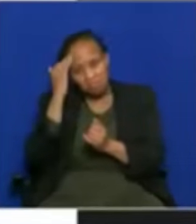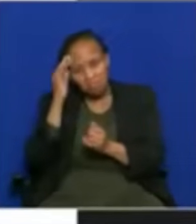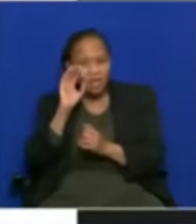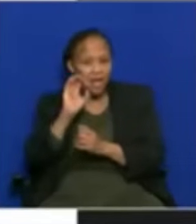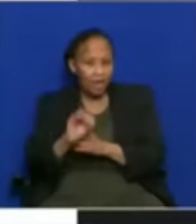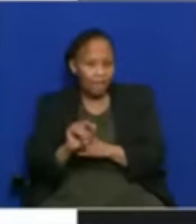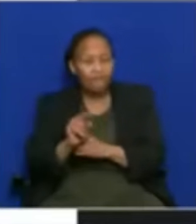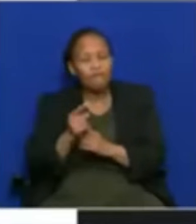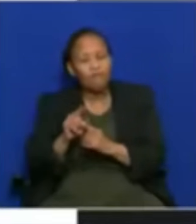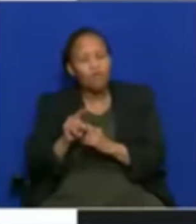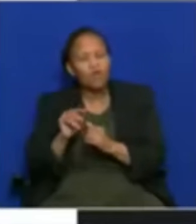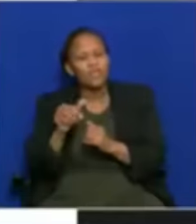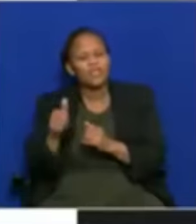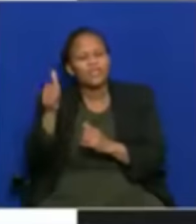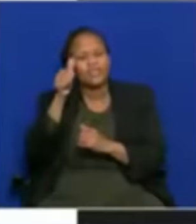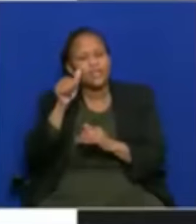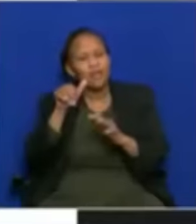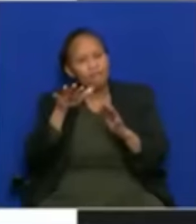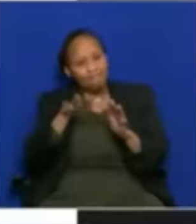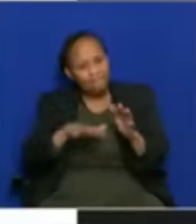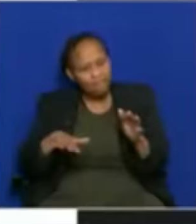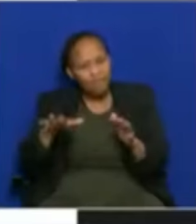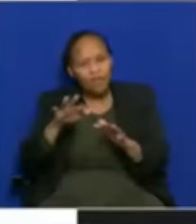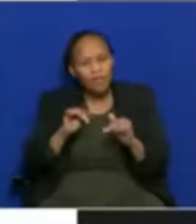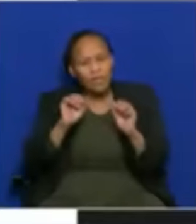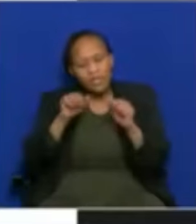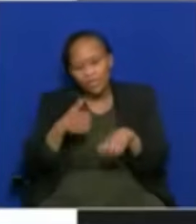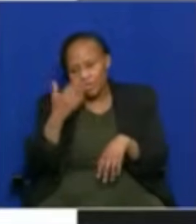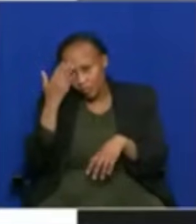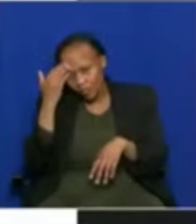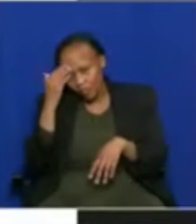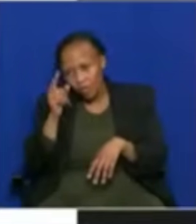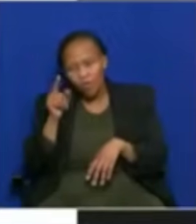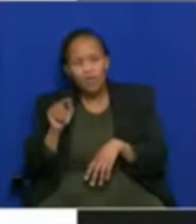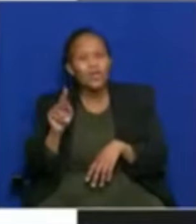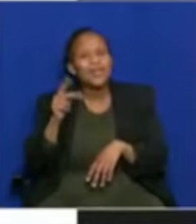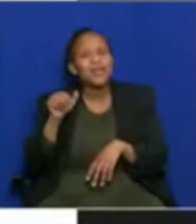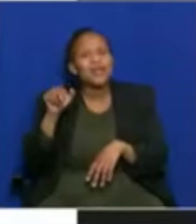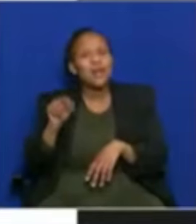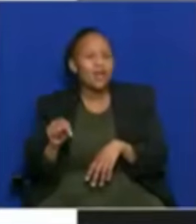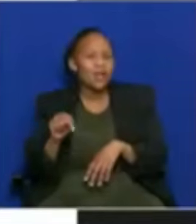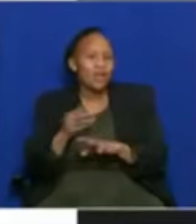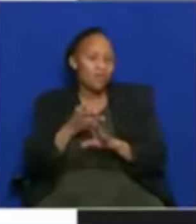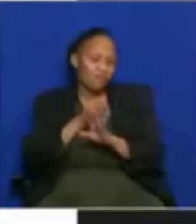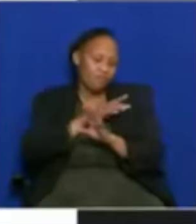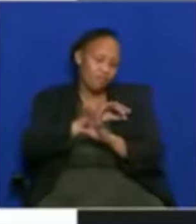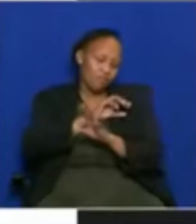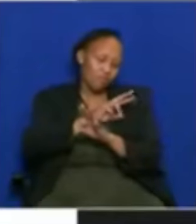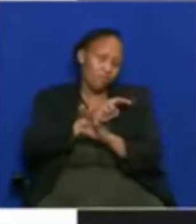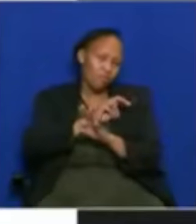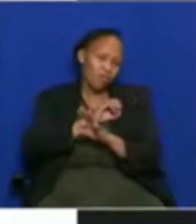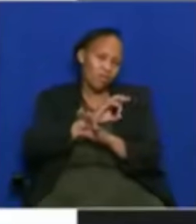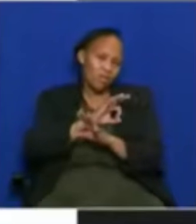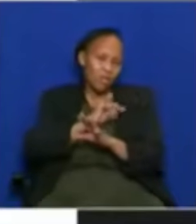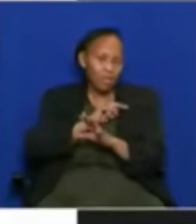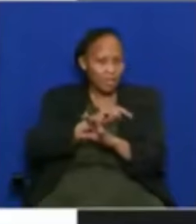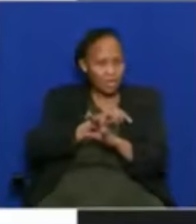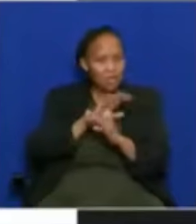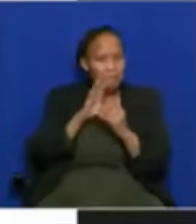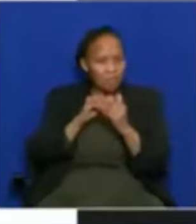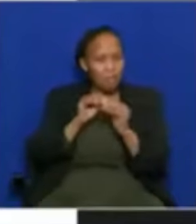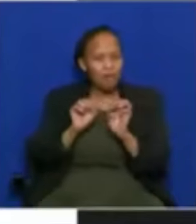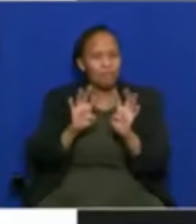We know that he was a member of the panel in 2023. He failed to achieve precisely what he sets out in paragraph